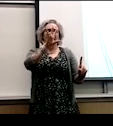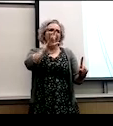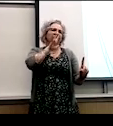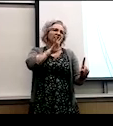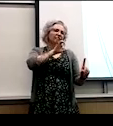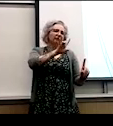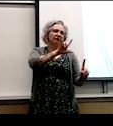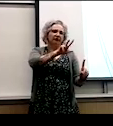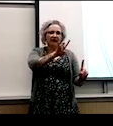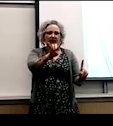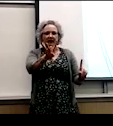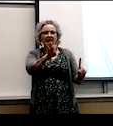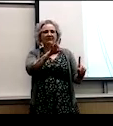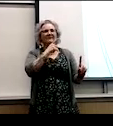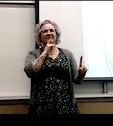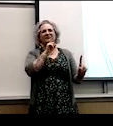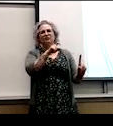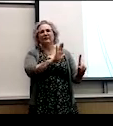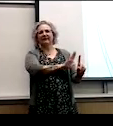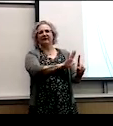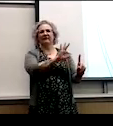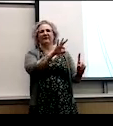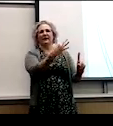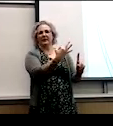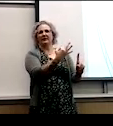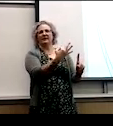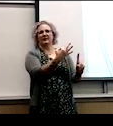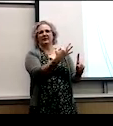The other behaviors I see, they might be